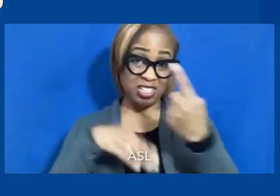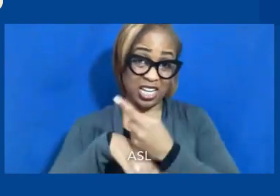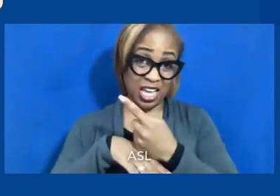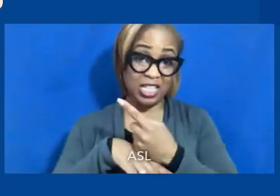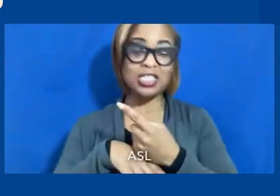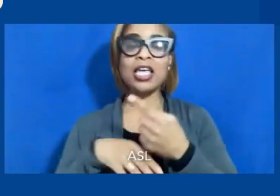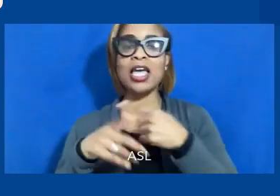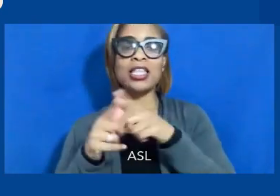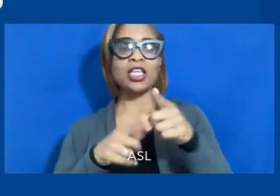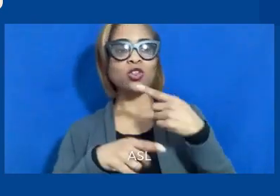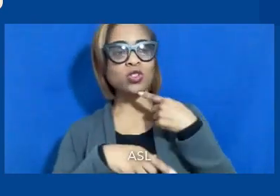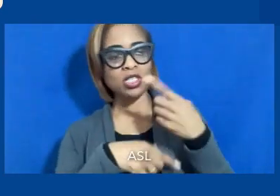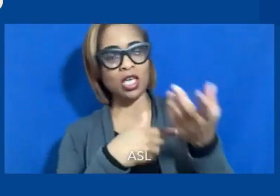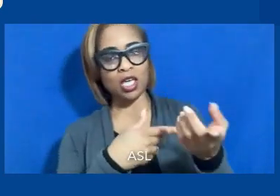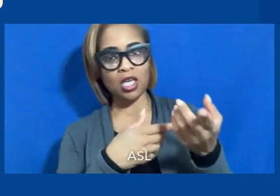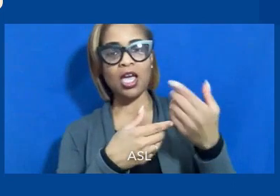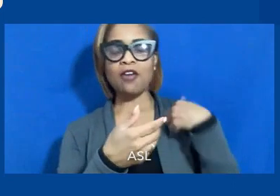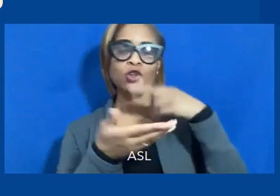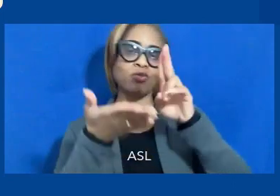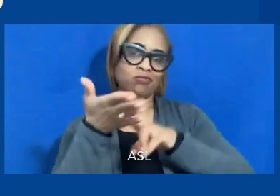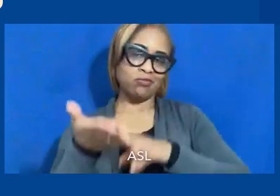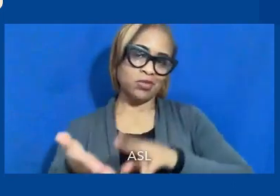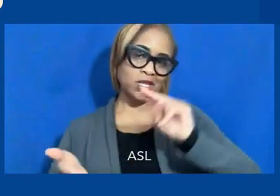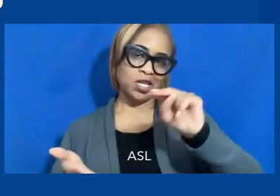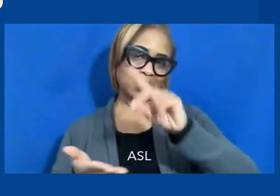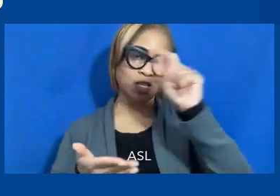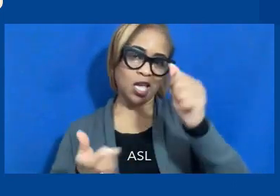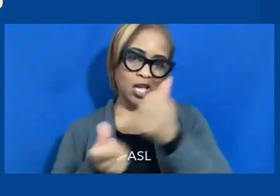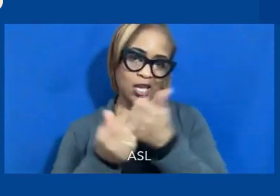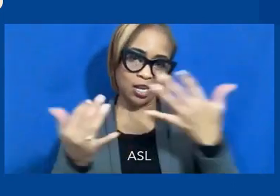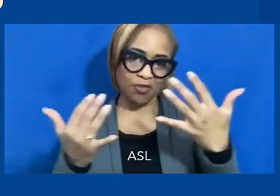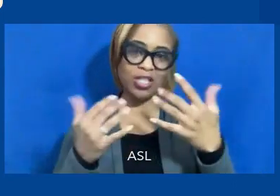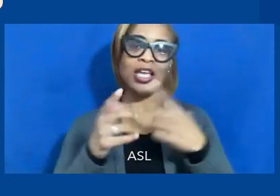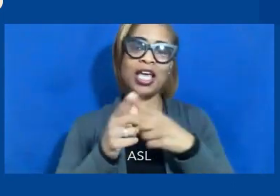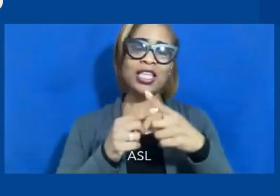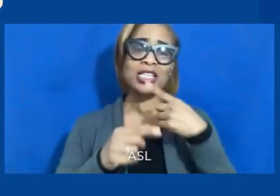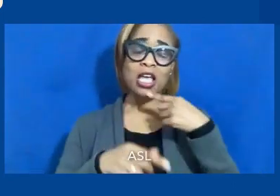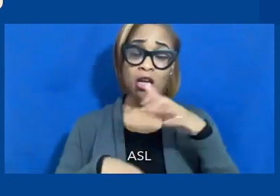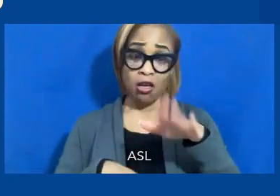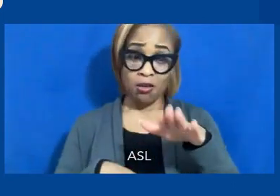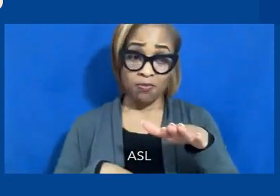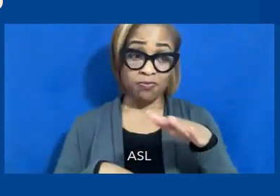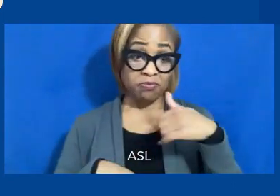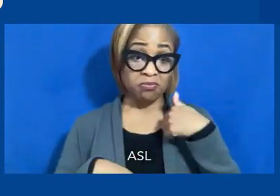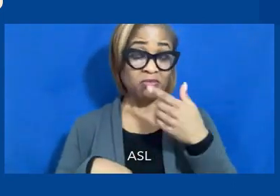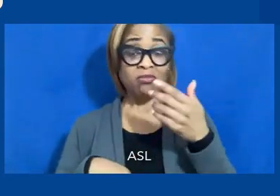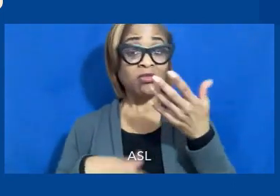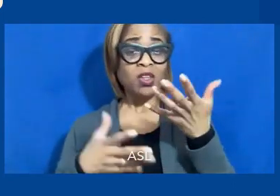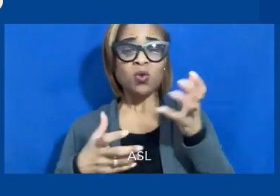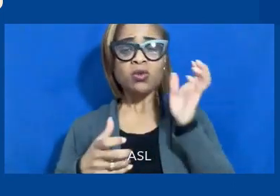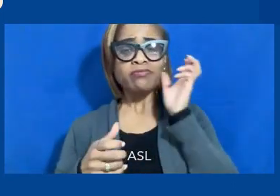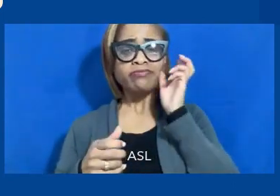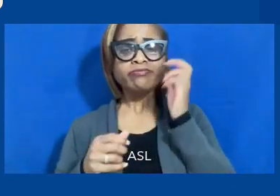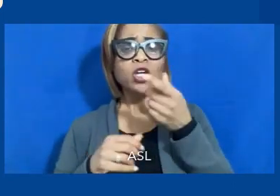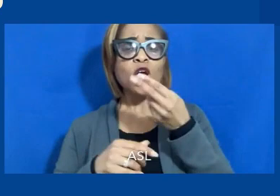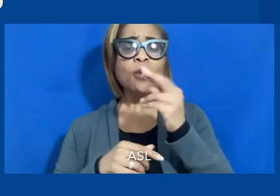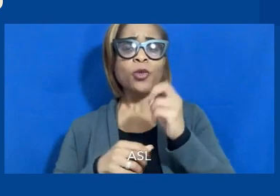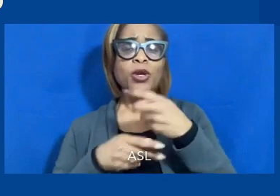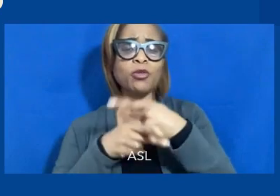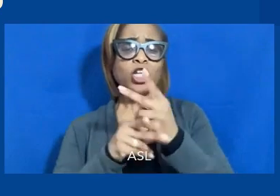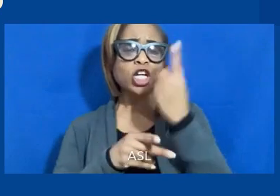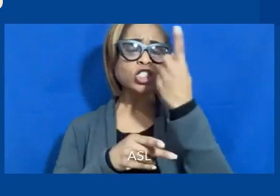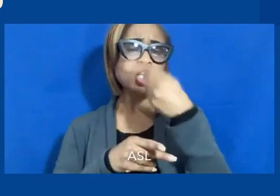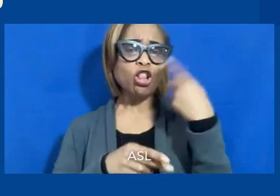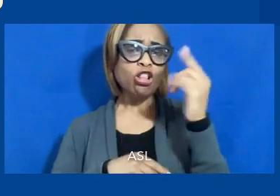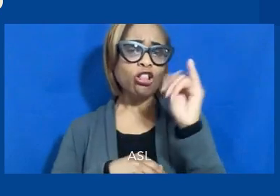sign a million things, NDAs and all this stuff. And you can then turn around and say, well, I'd like, can I hear a little bit about what pre-production looks like?